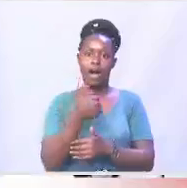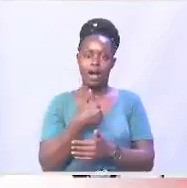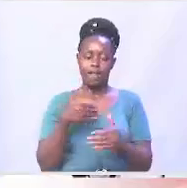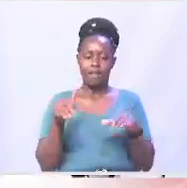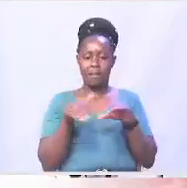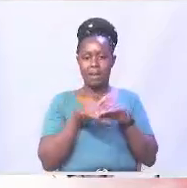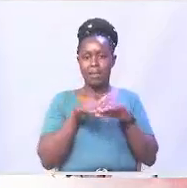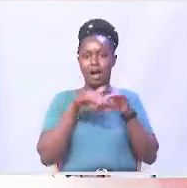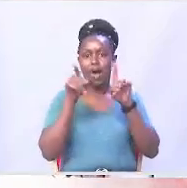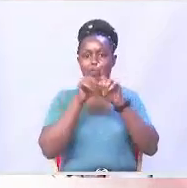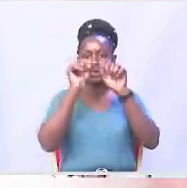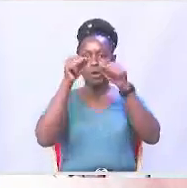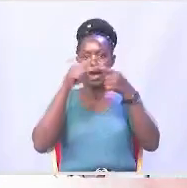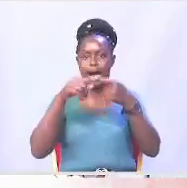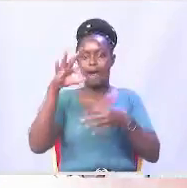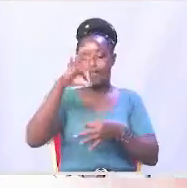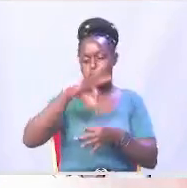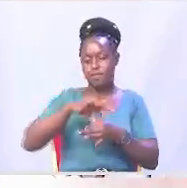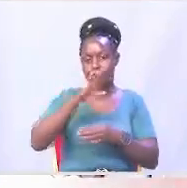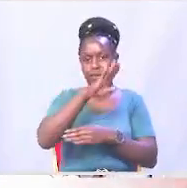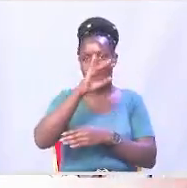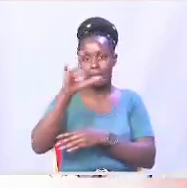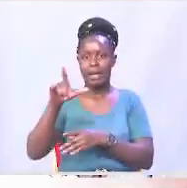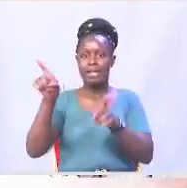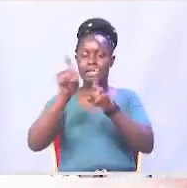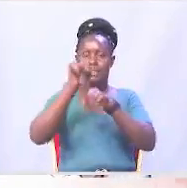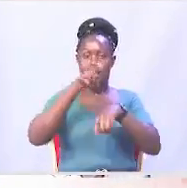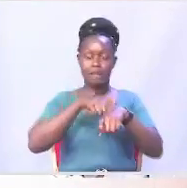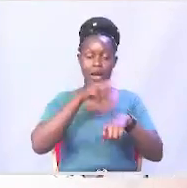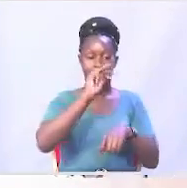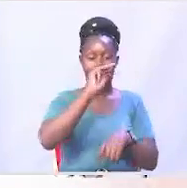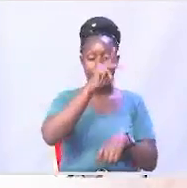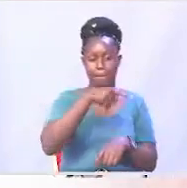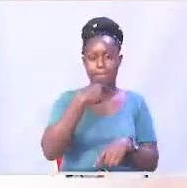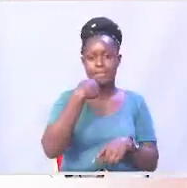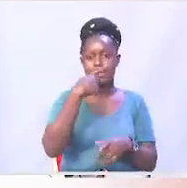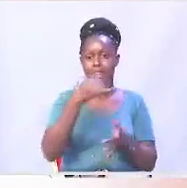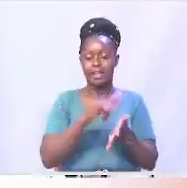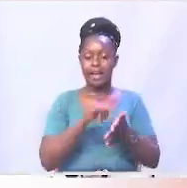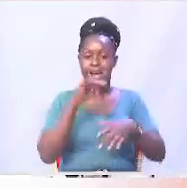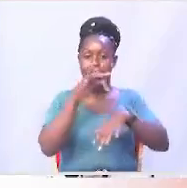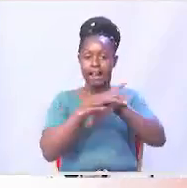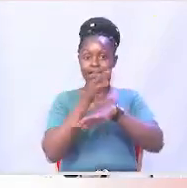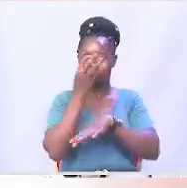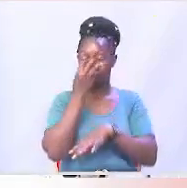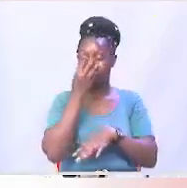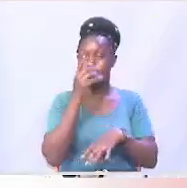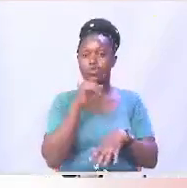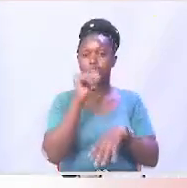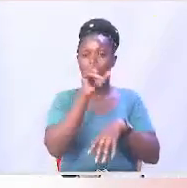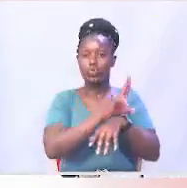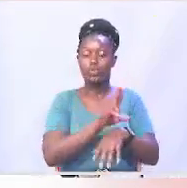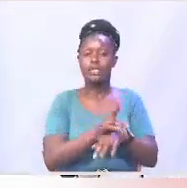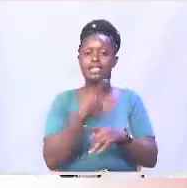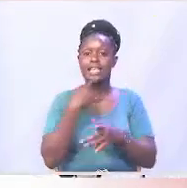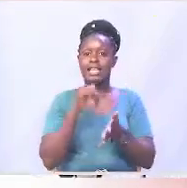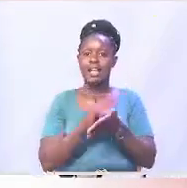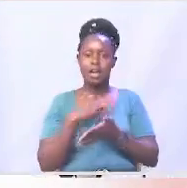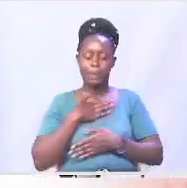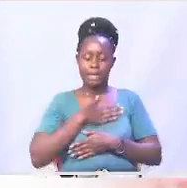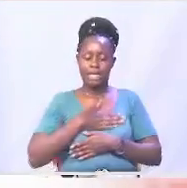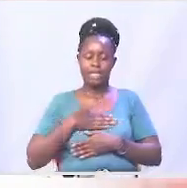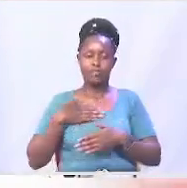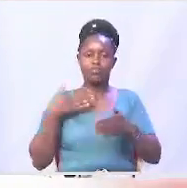of voting in the bill, and at the same time, the MP took a swipe at the Deputy President William Ruto, urging him to stop